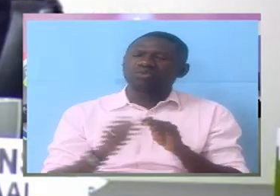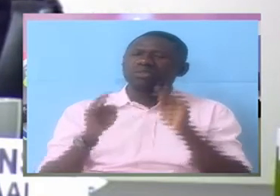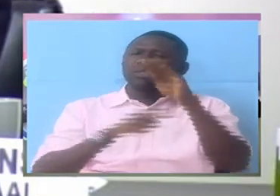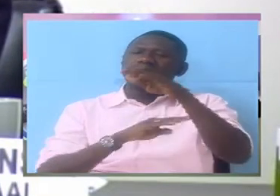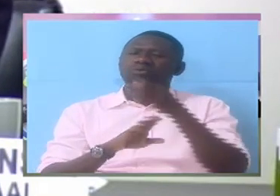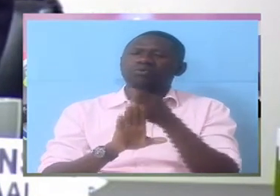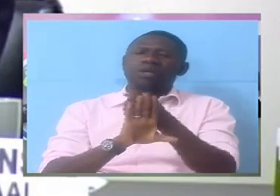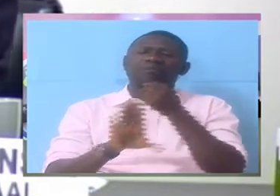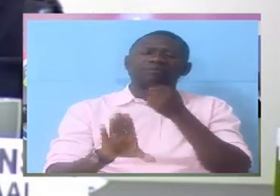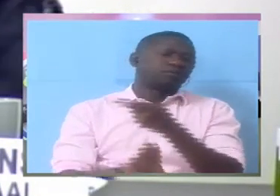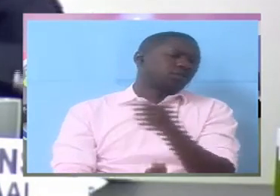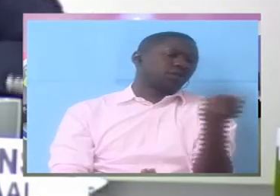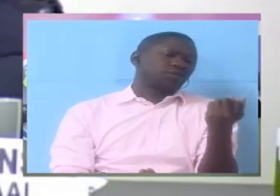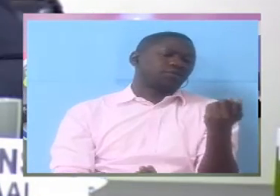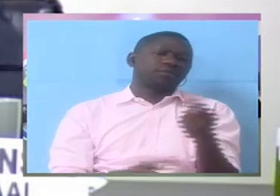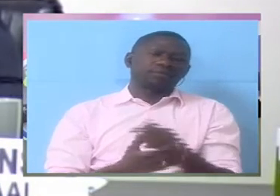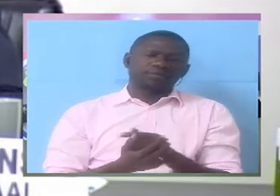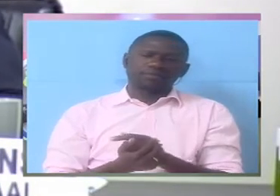of the